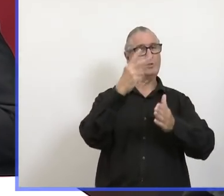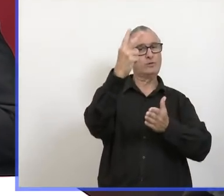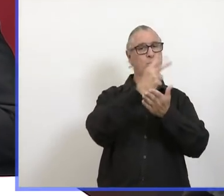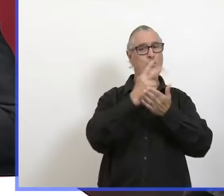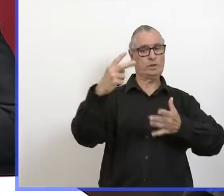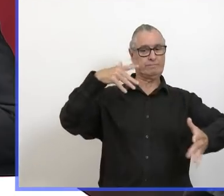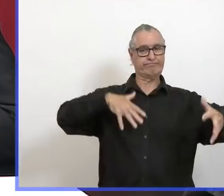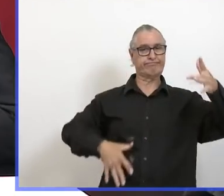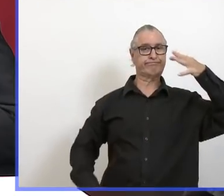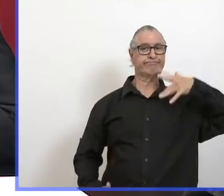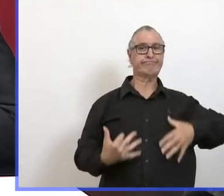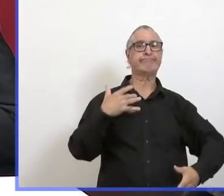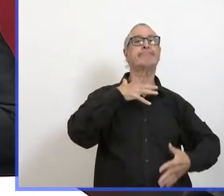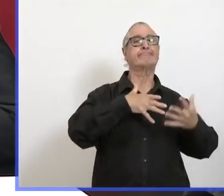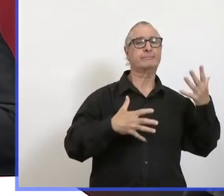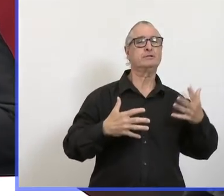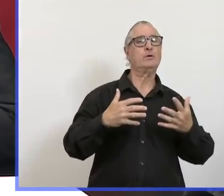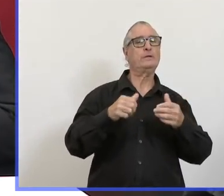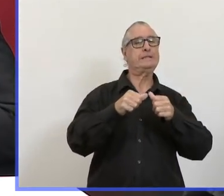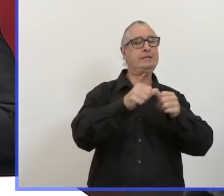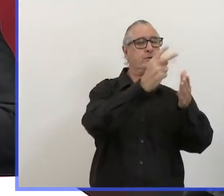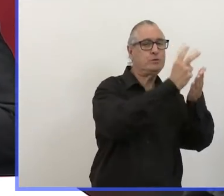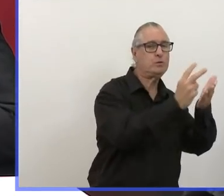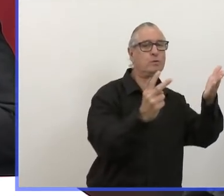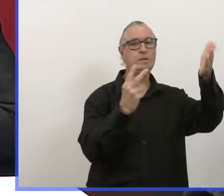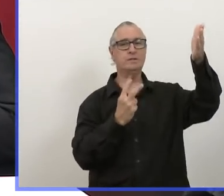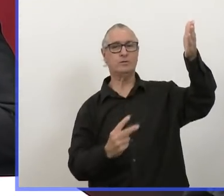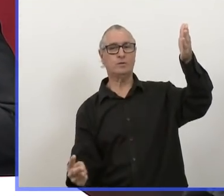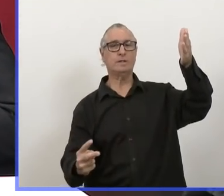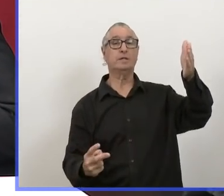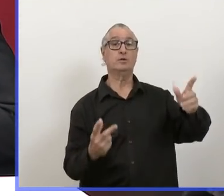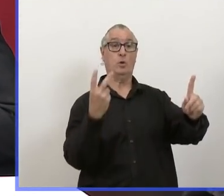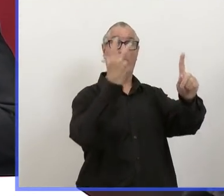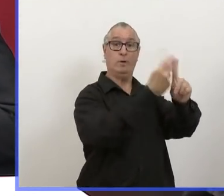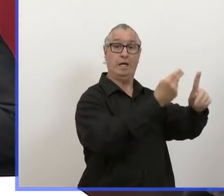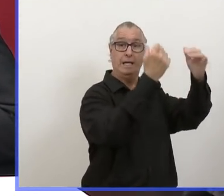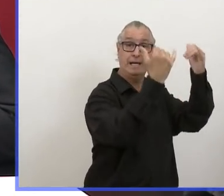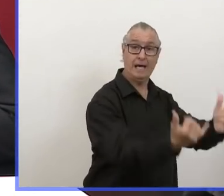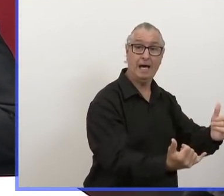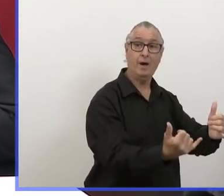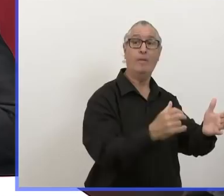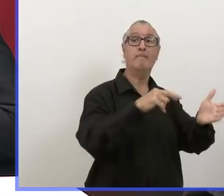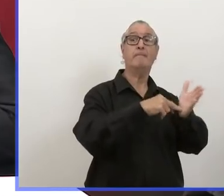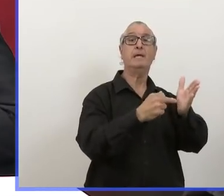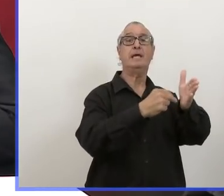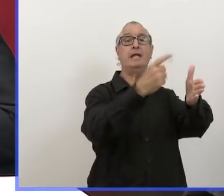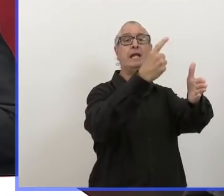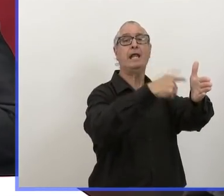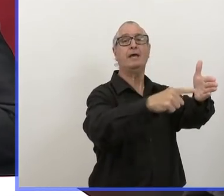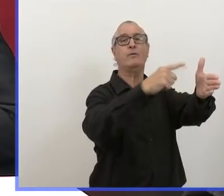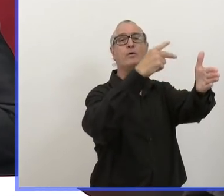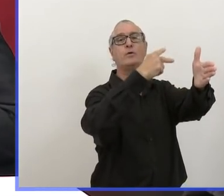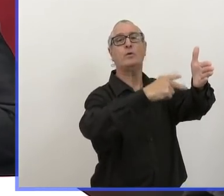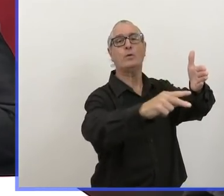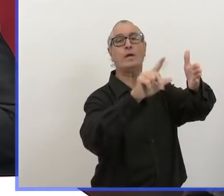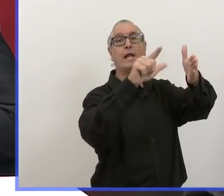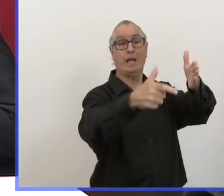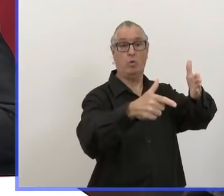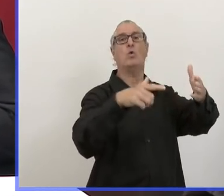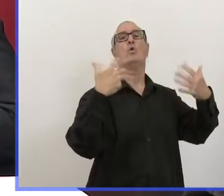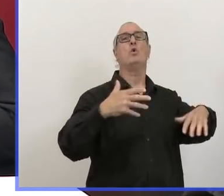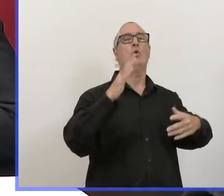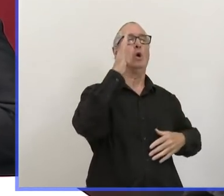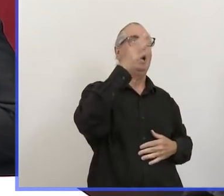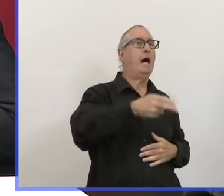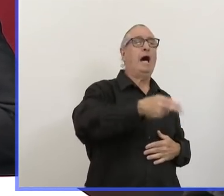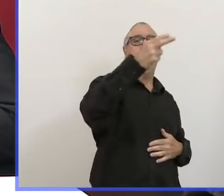access vaccine or get the vaccine right now, we're not going to see the merits of that for a couple weeks down the road. We still have a lot of people in Manitoba who